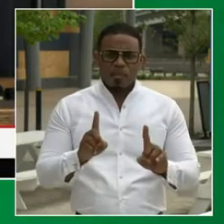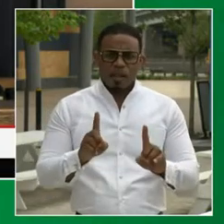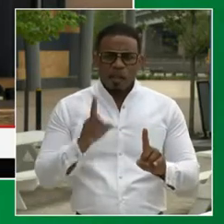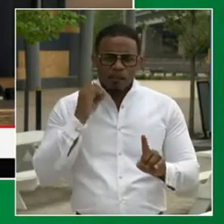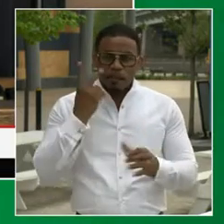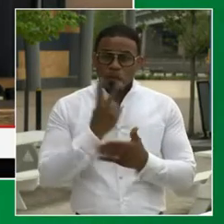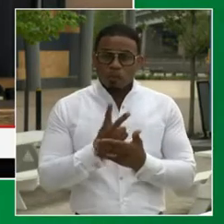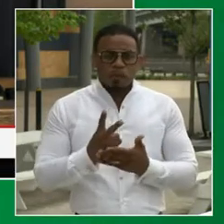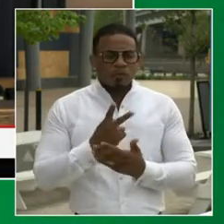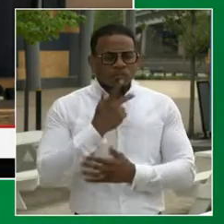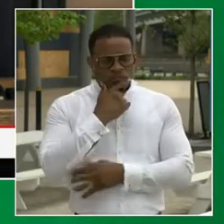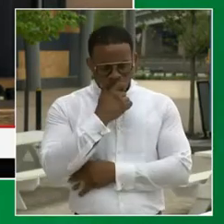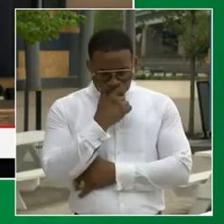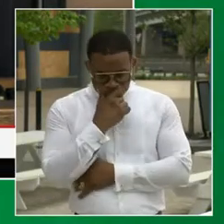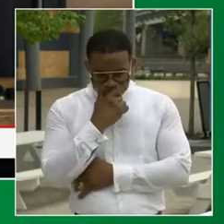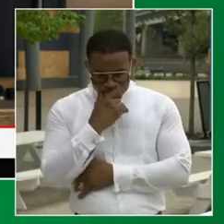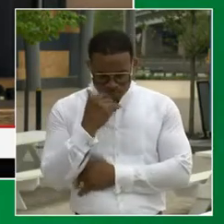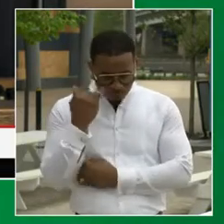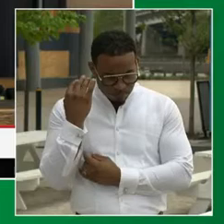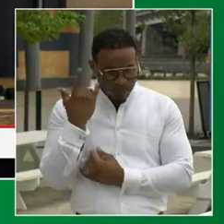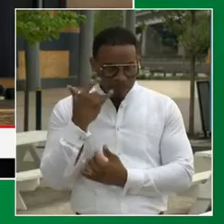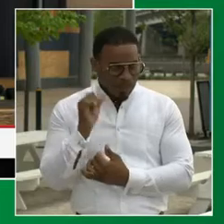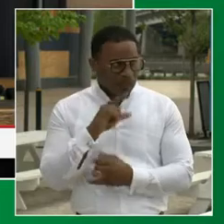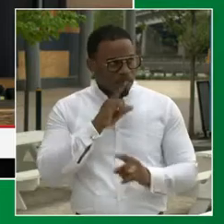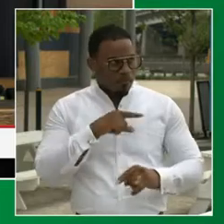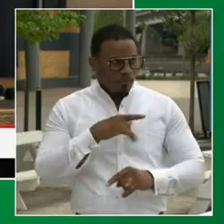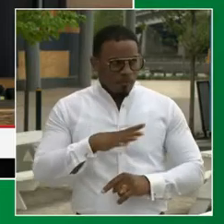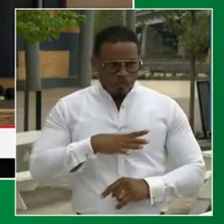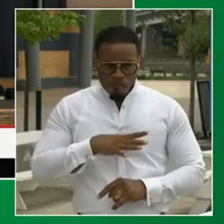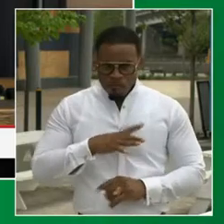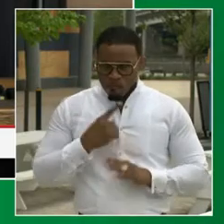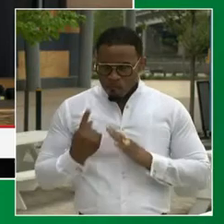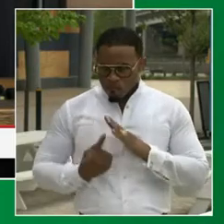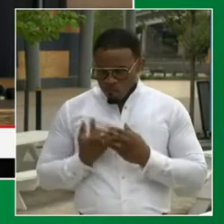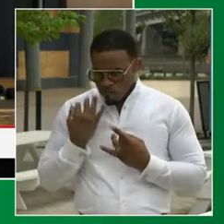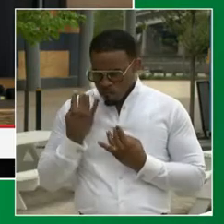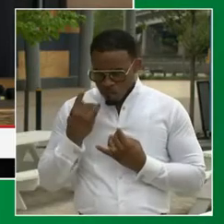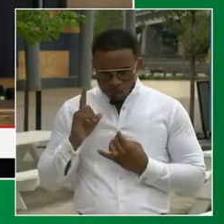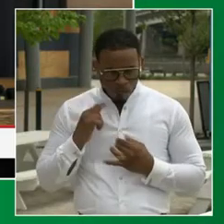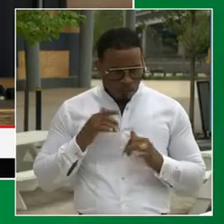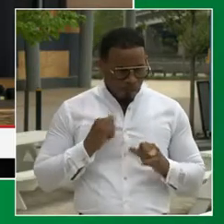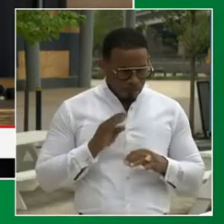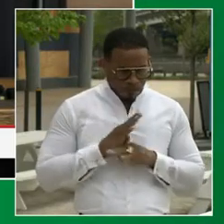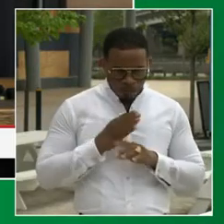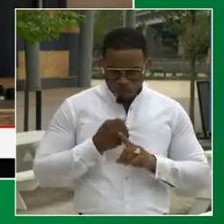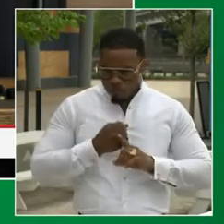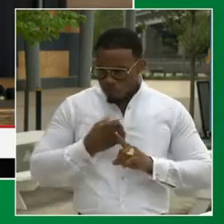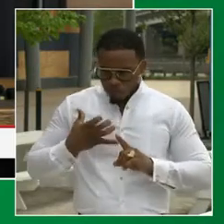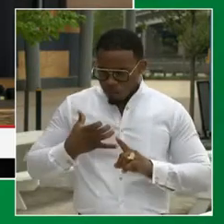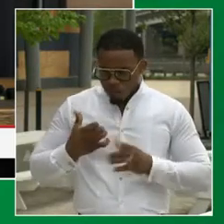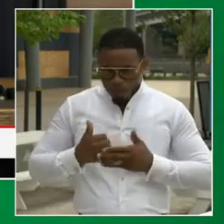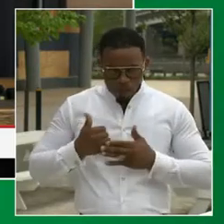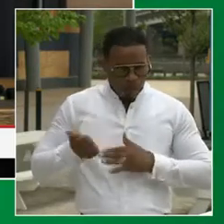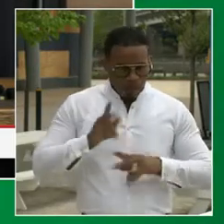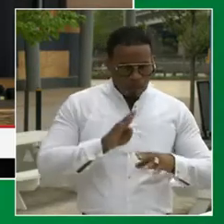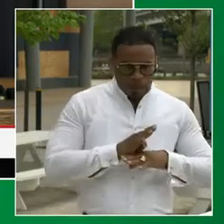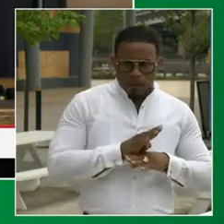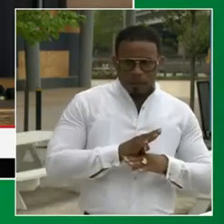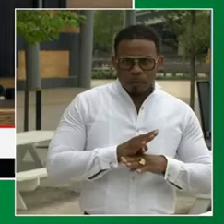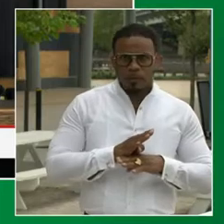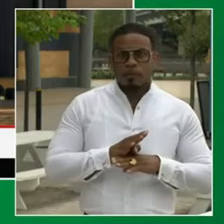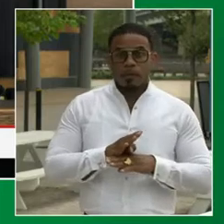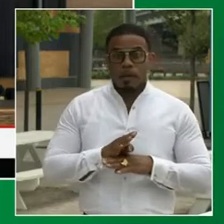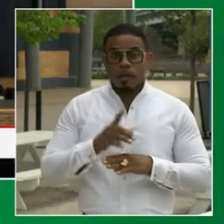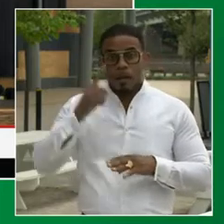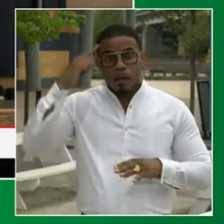for 2 weeks I stayed in my house, just like the order and things like that. But I started thinking, where can my business, help other businesses and all